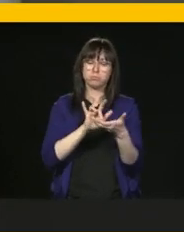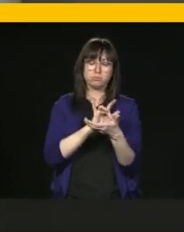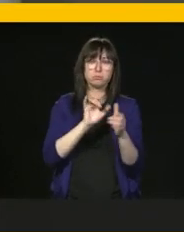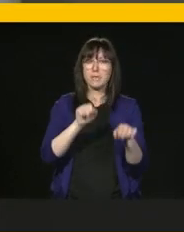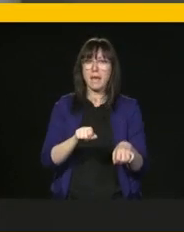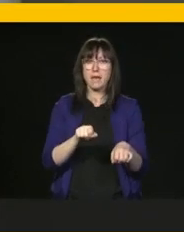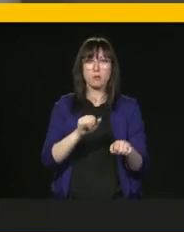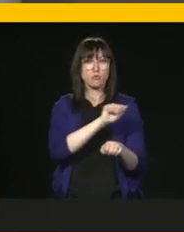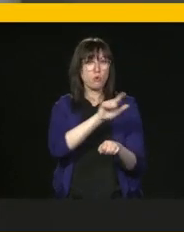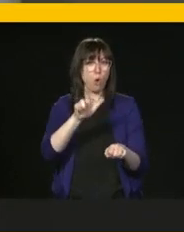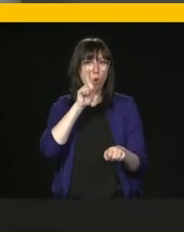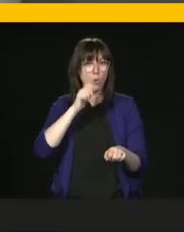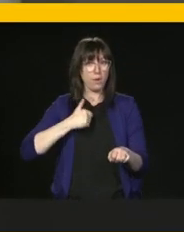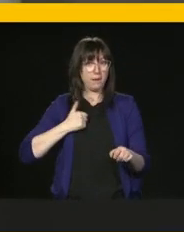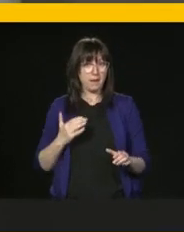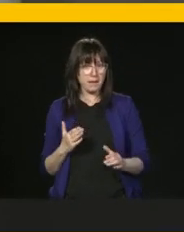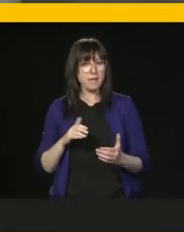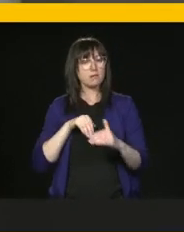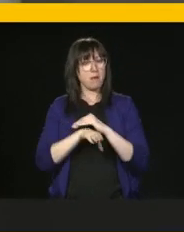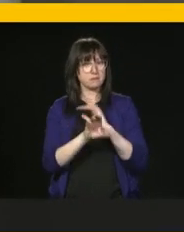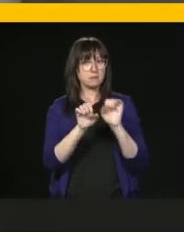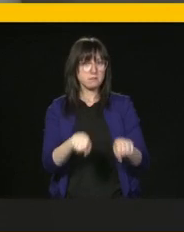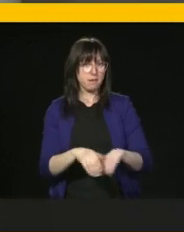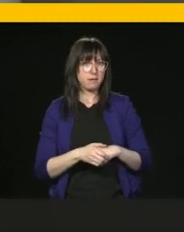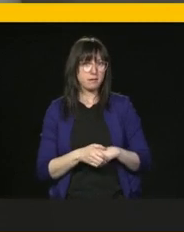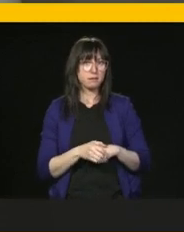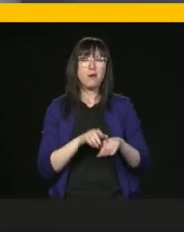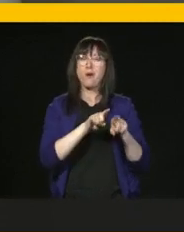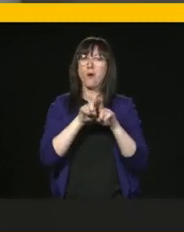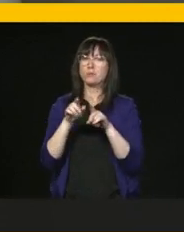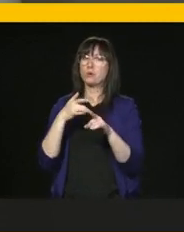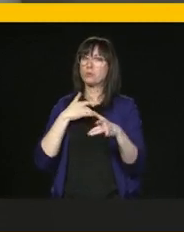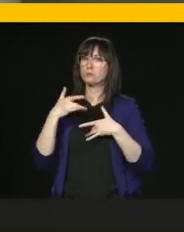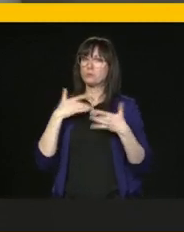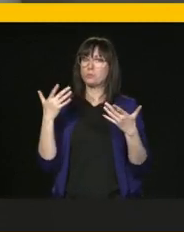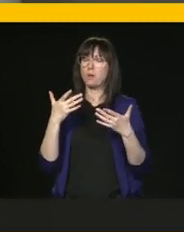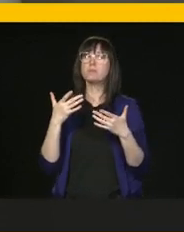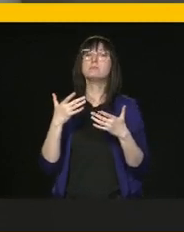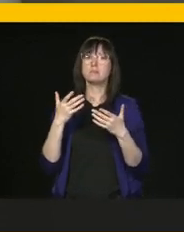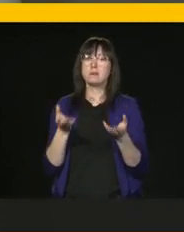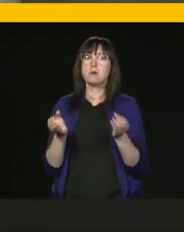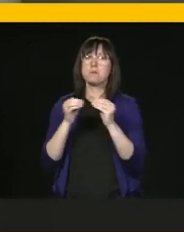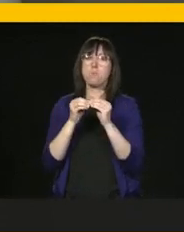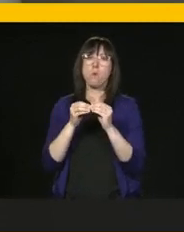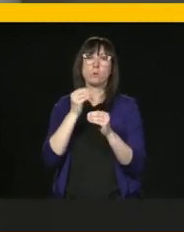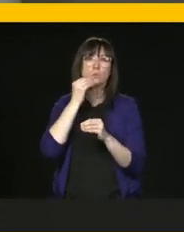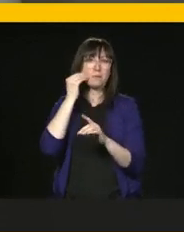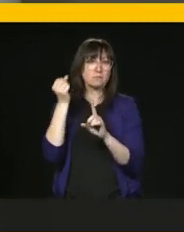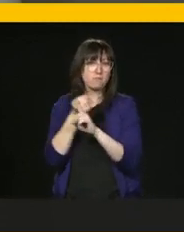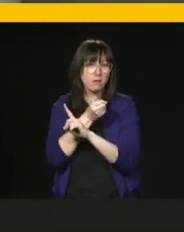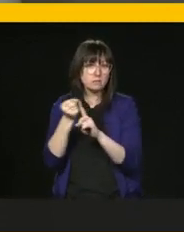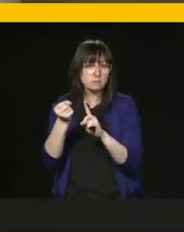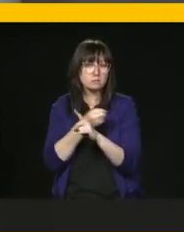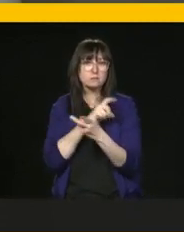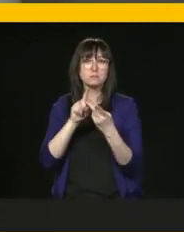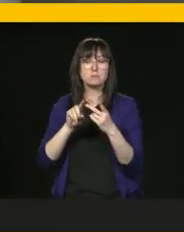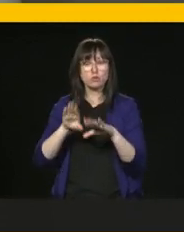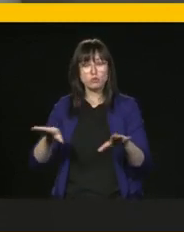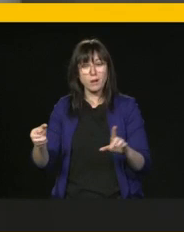I'm also concerned about the rise in domestic violence, the rise in child abuse, the rise in all kinds